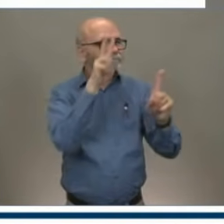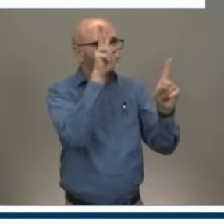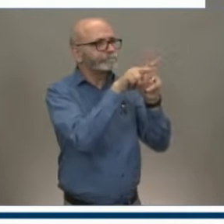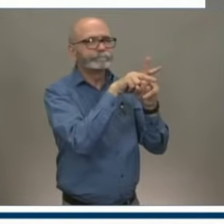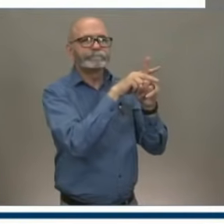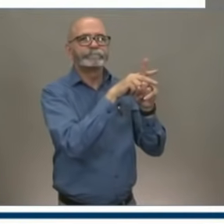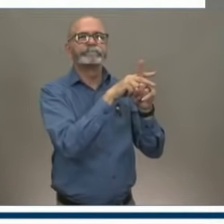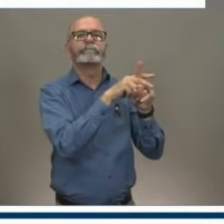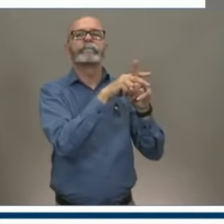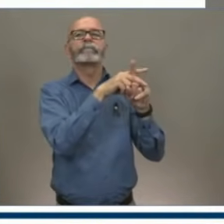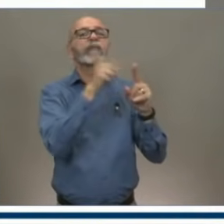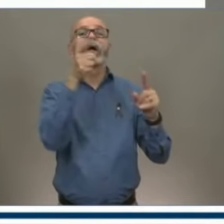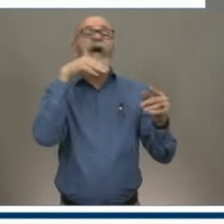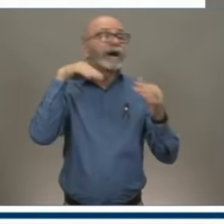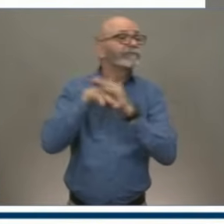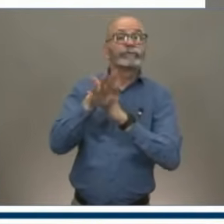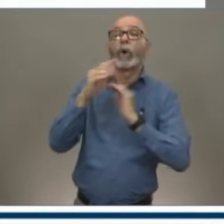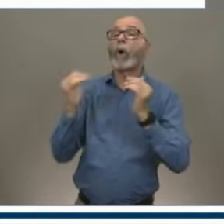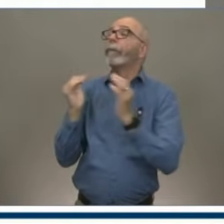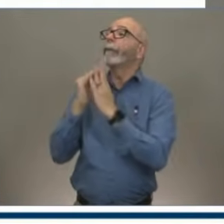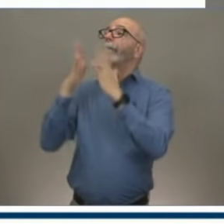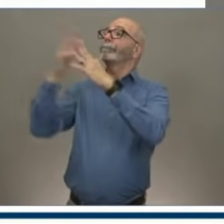sites.